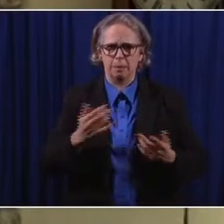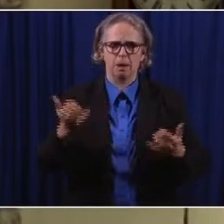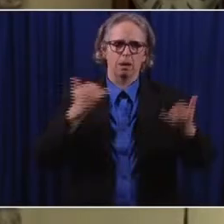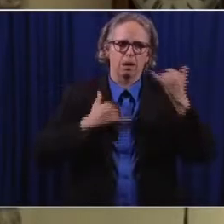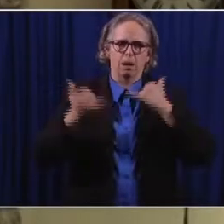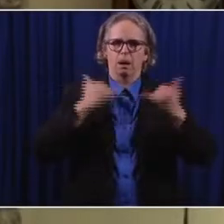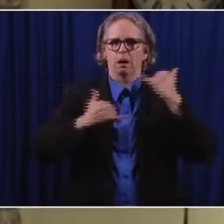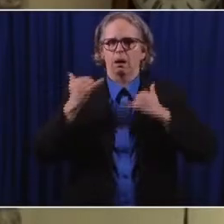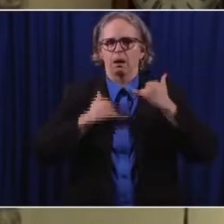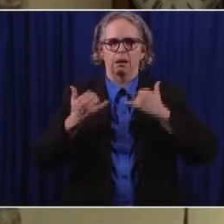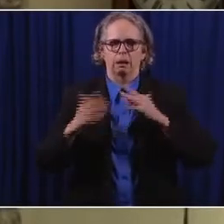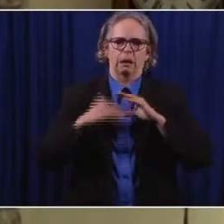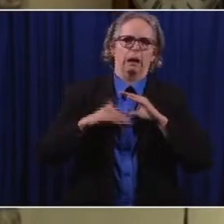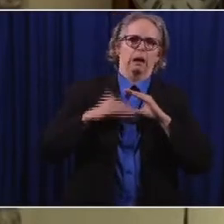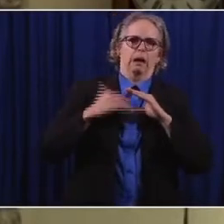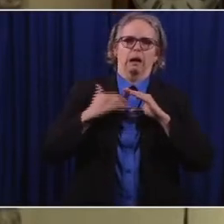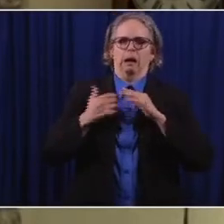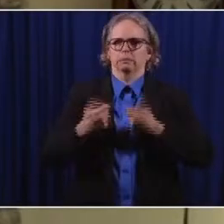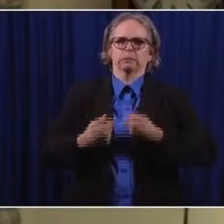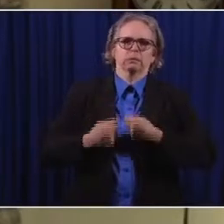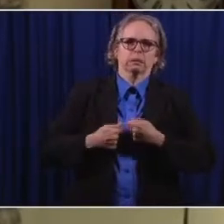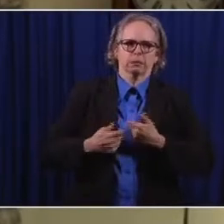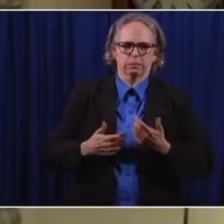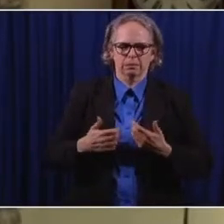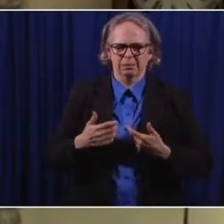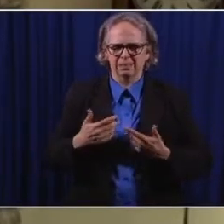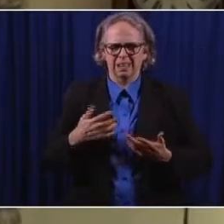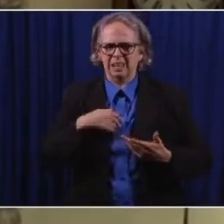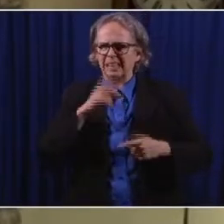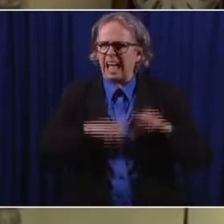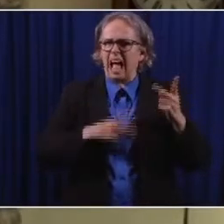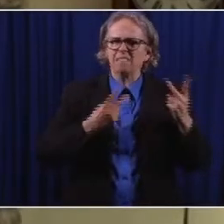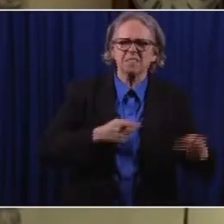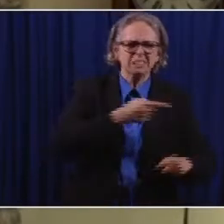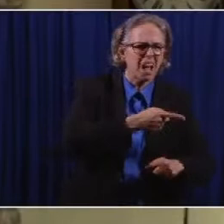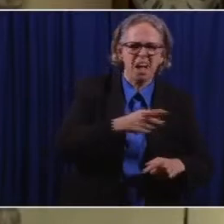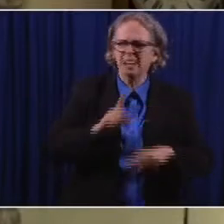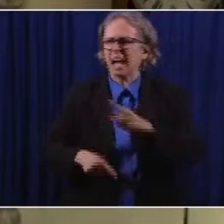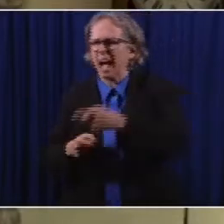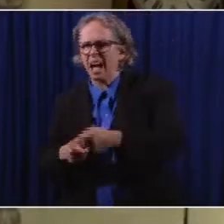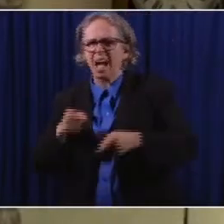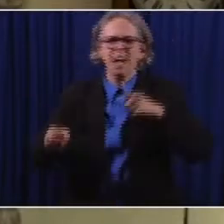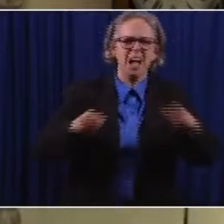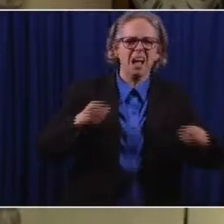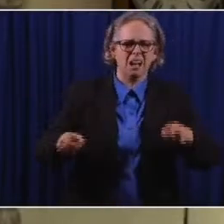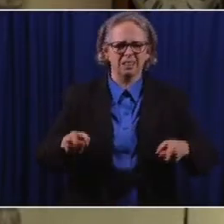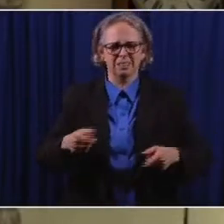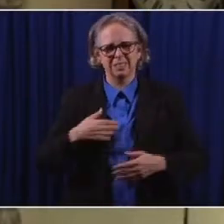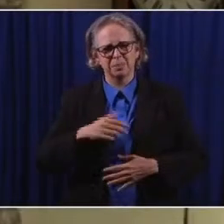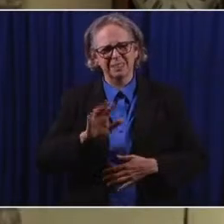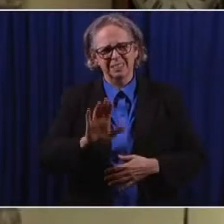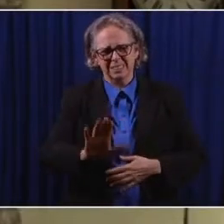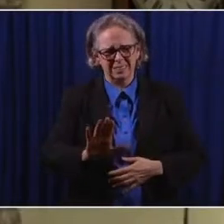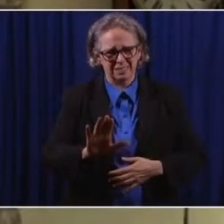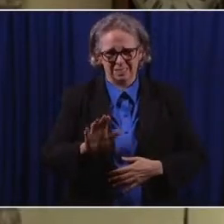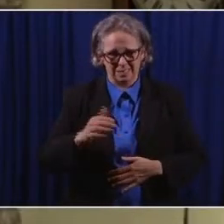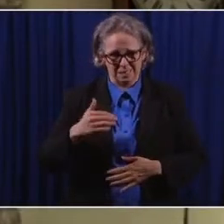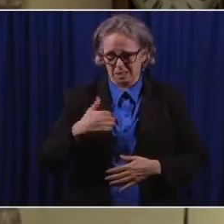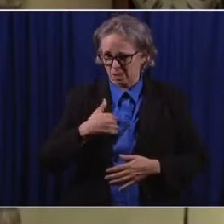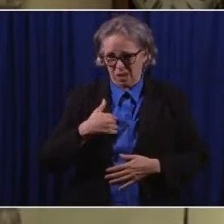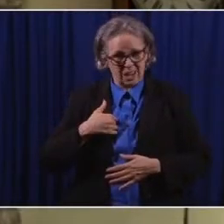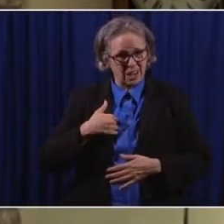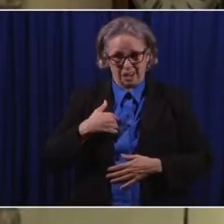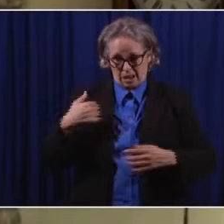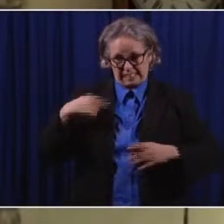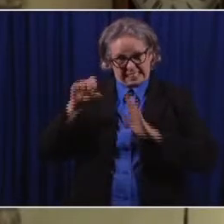people who say, I can't go visit my loved one. And, again, that is something that we are not stopping. That is